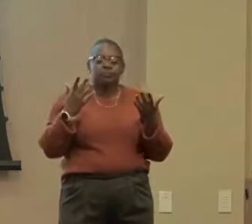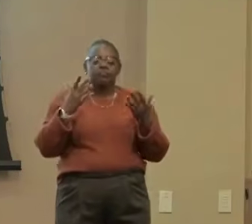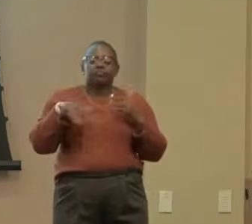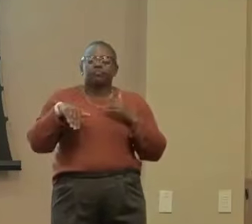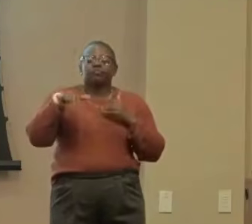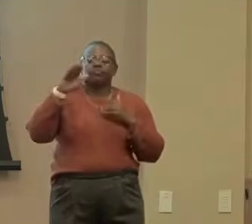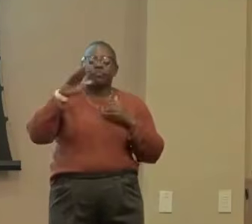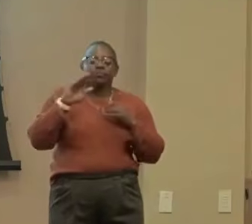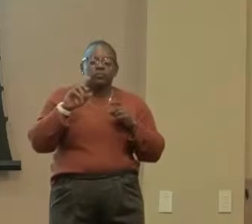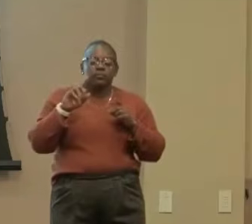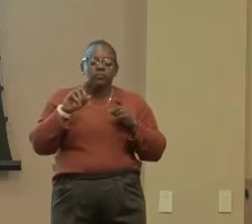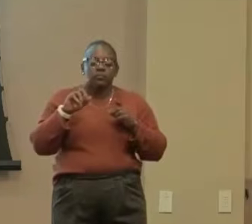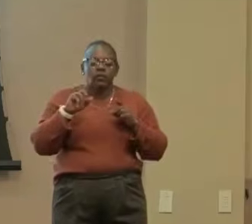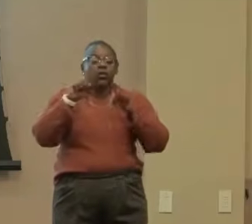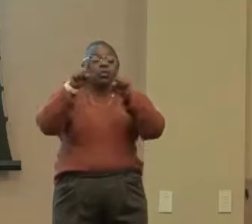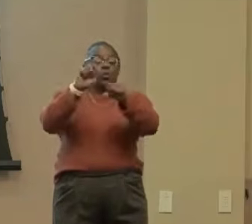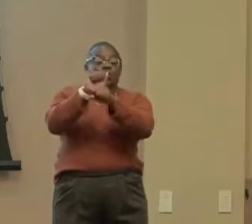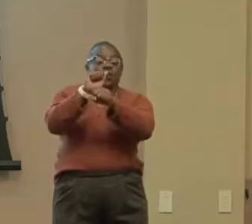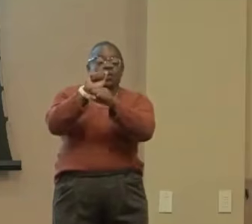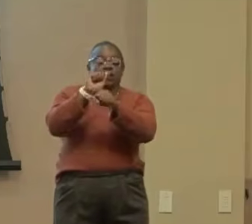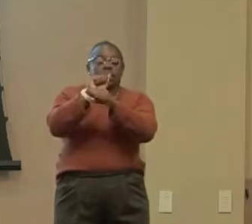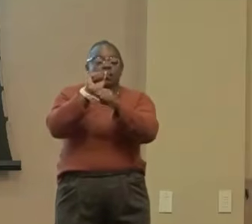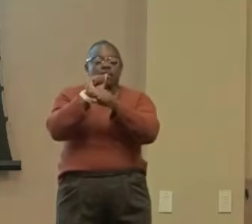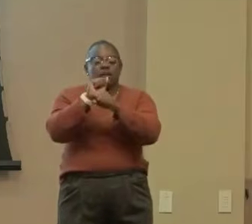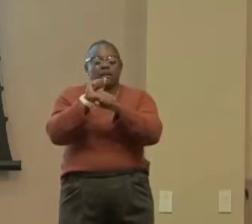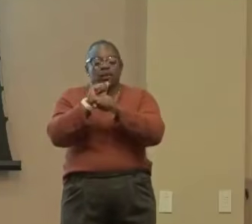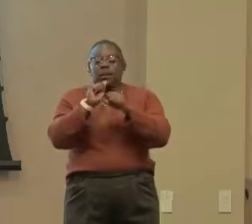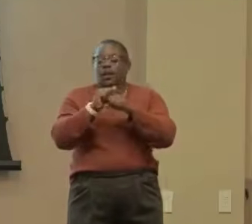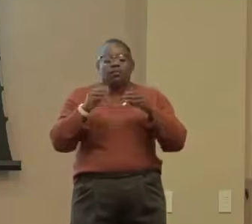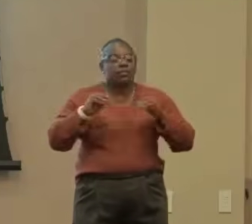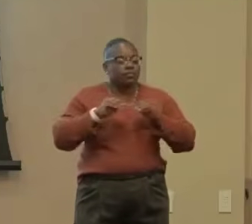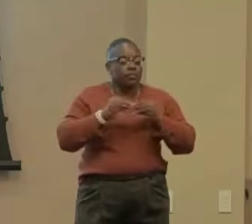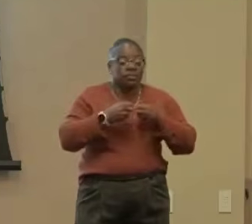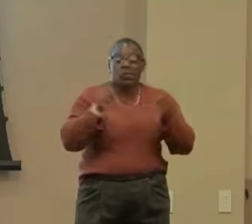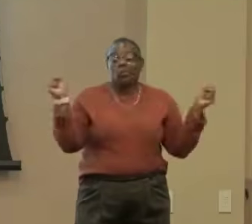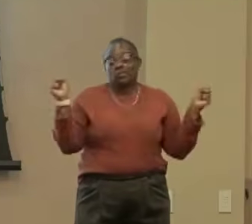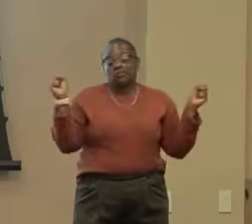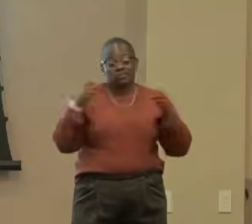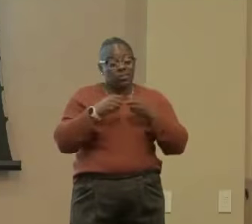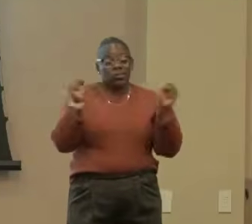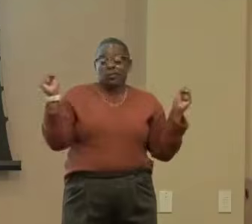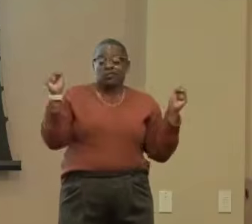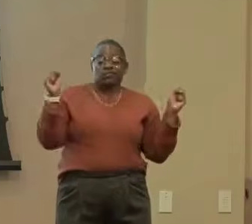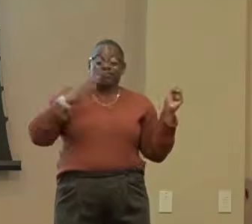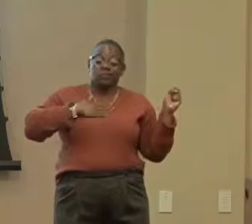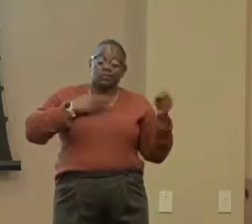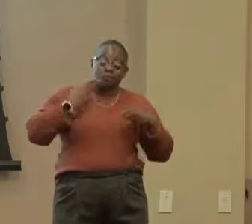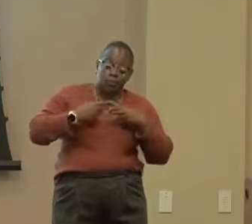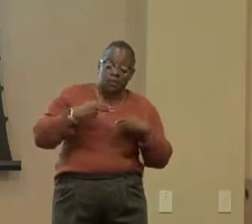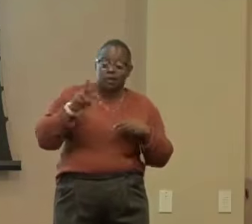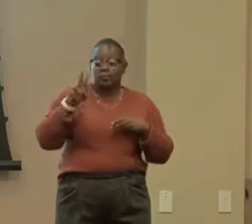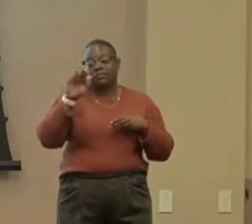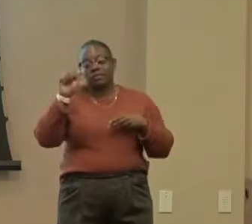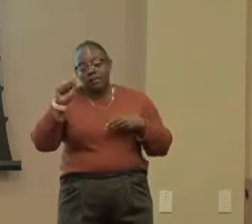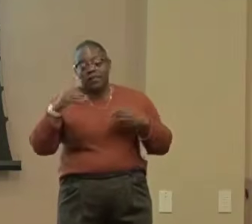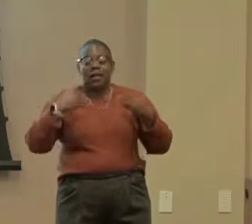Growing up and going to the job field, I was very transparent with the employers. I said, my name is Vanya,